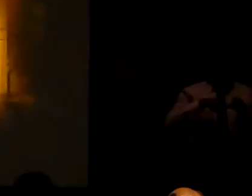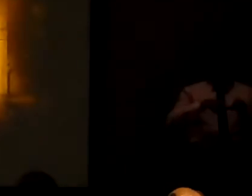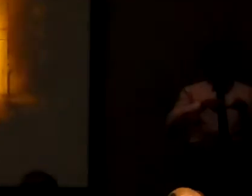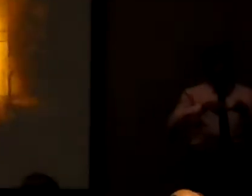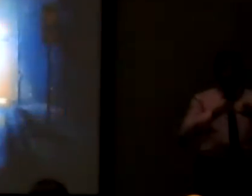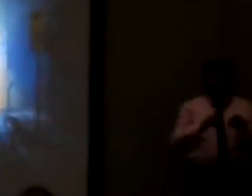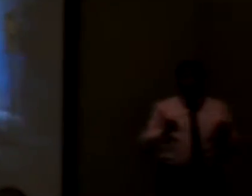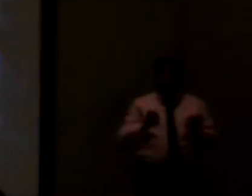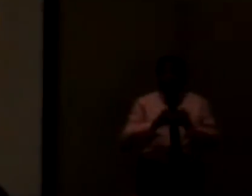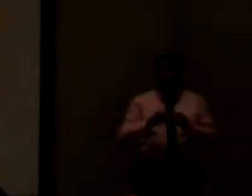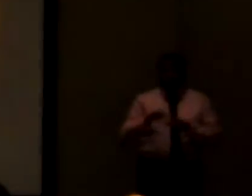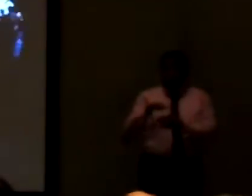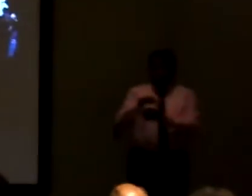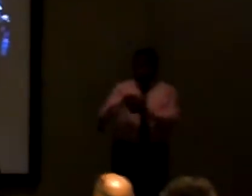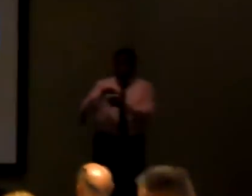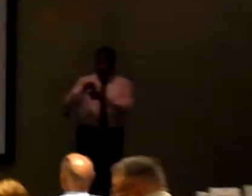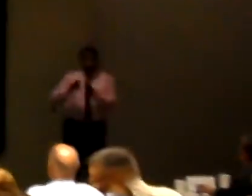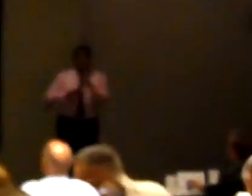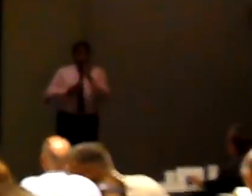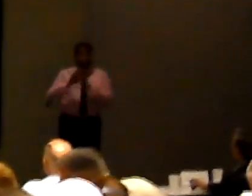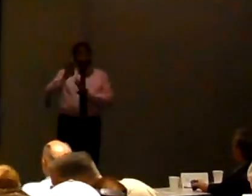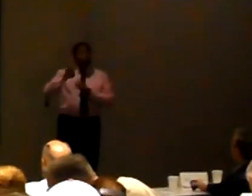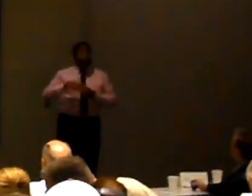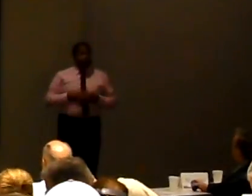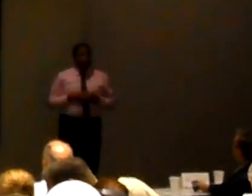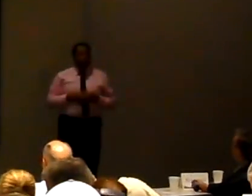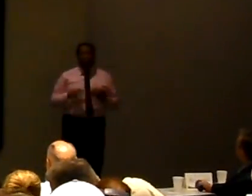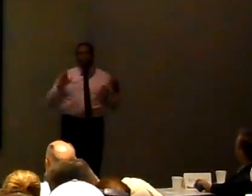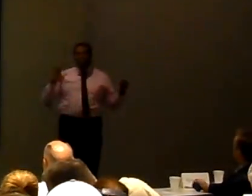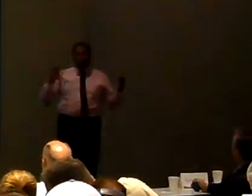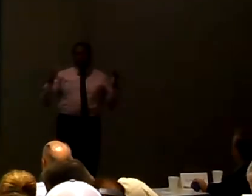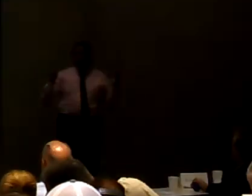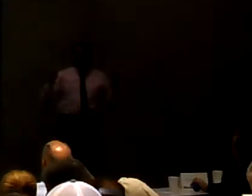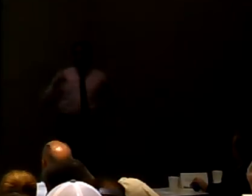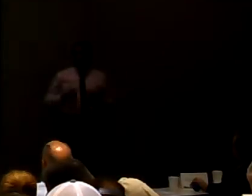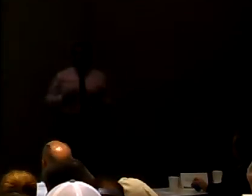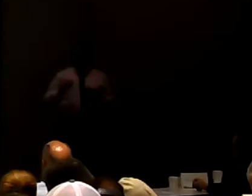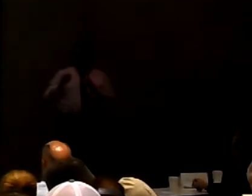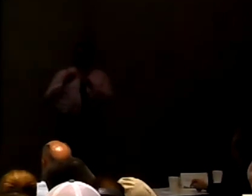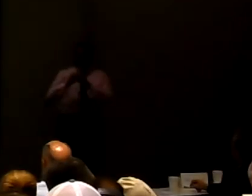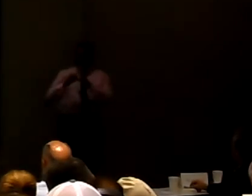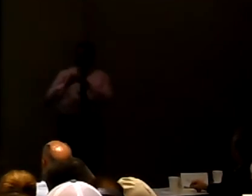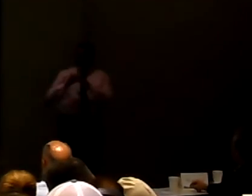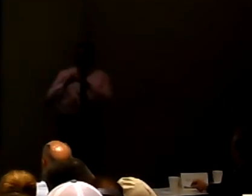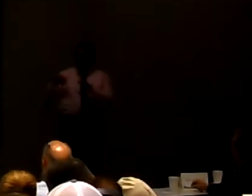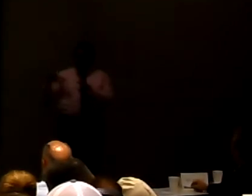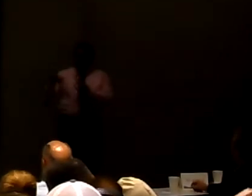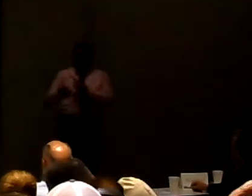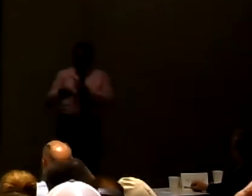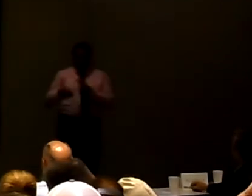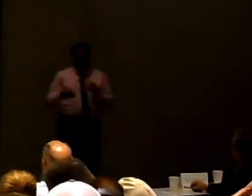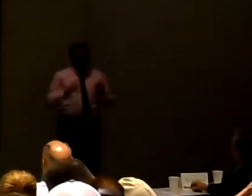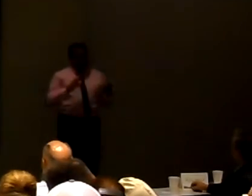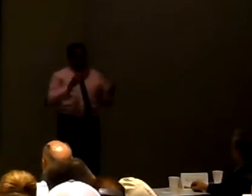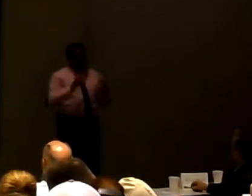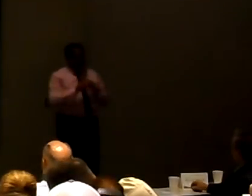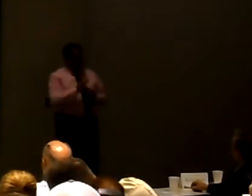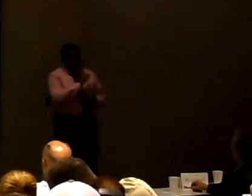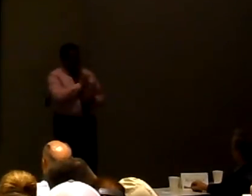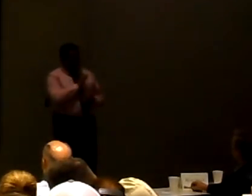Transportation is key to regional economic development. And when comparing Tampa's per capita spending in transit between Atlanta,